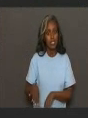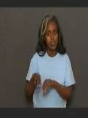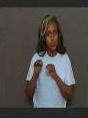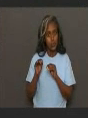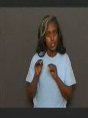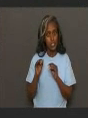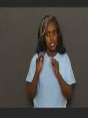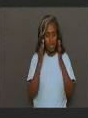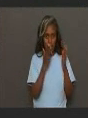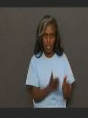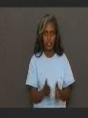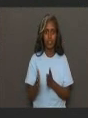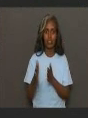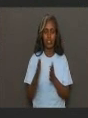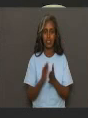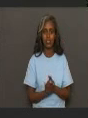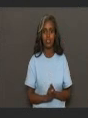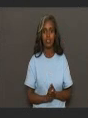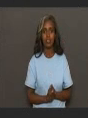Students, let's get ready.